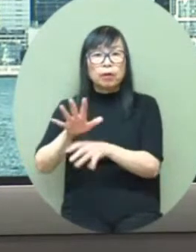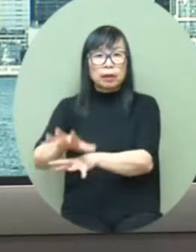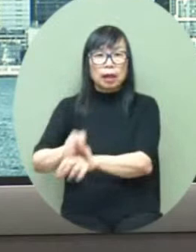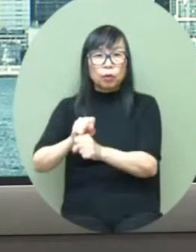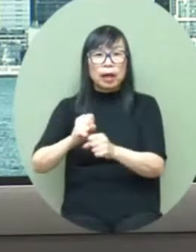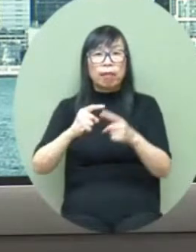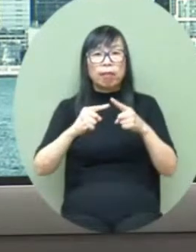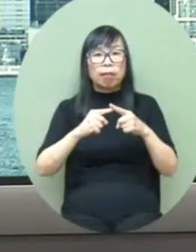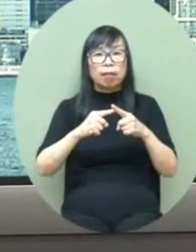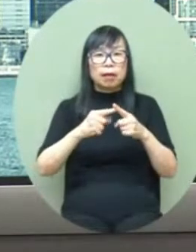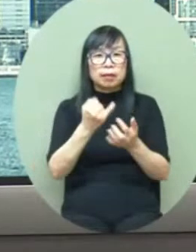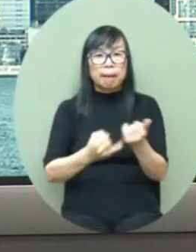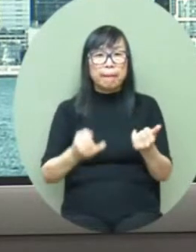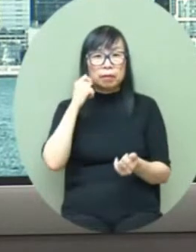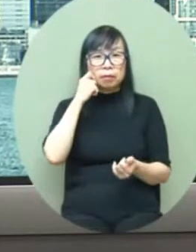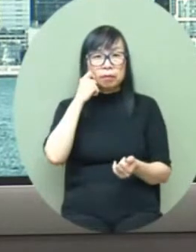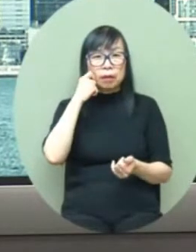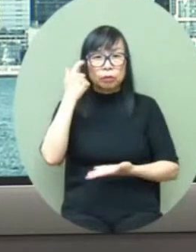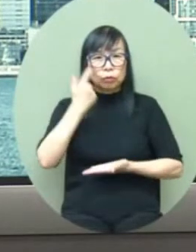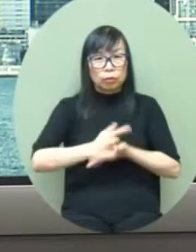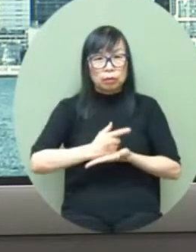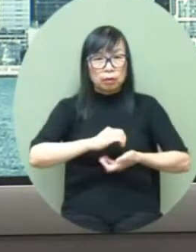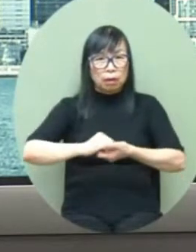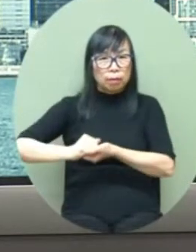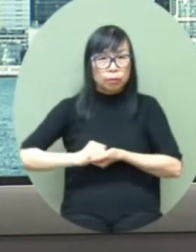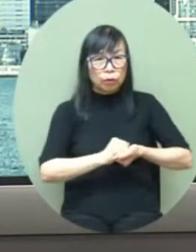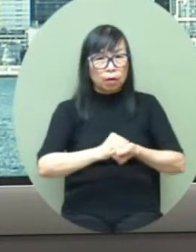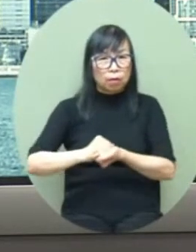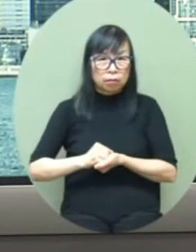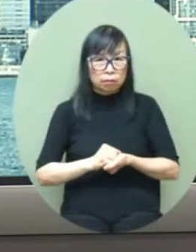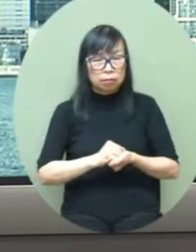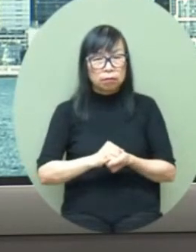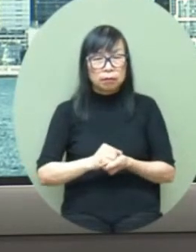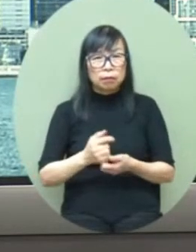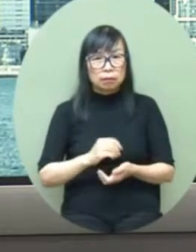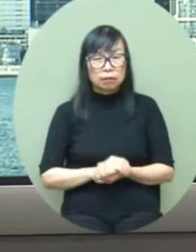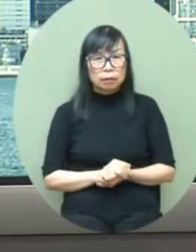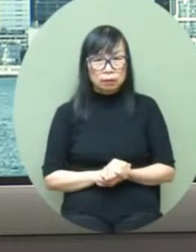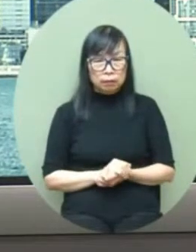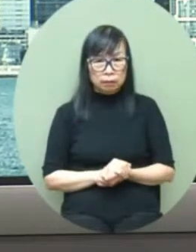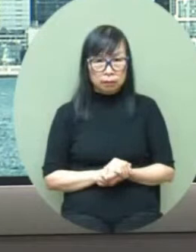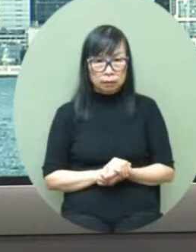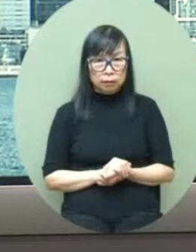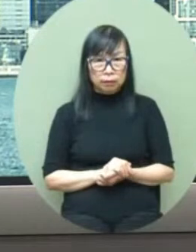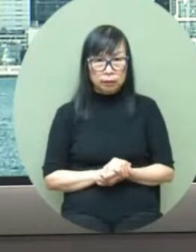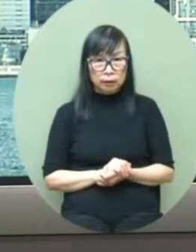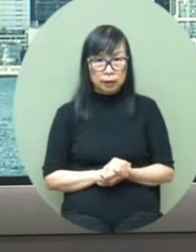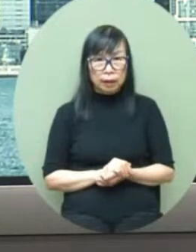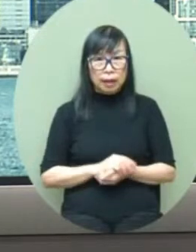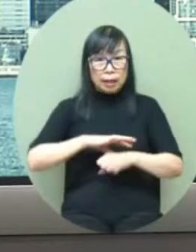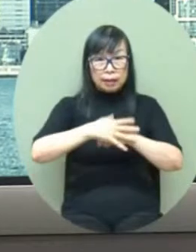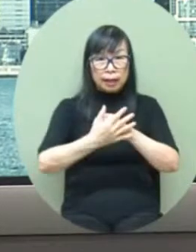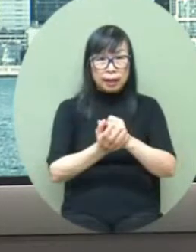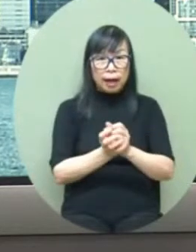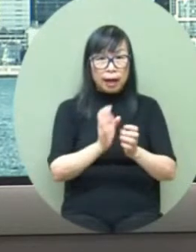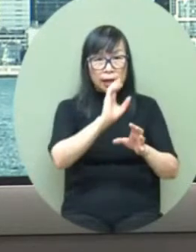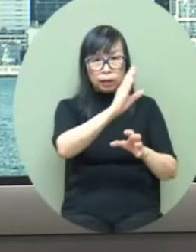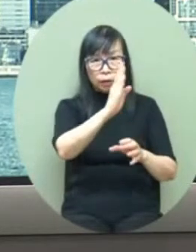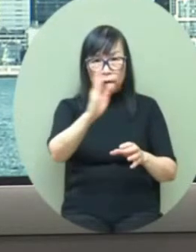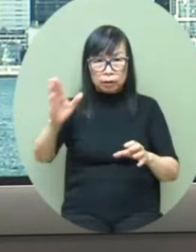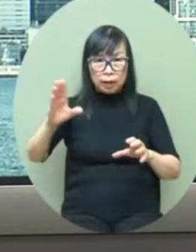will benefit from organ donation. This is a life-saving cooperation mechanism we're talking